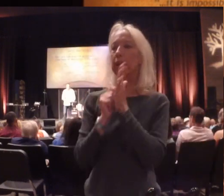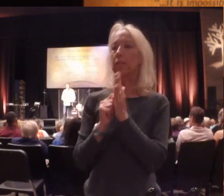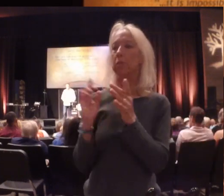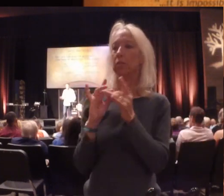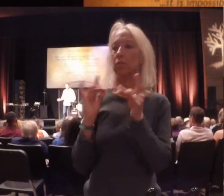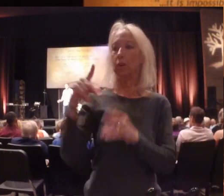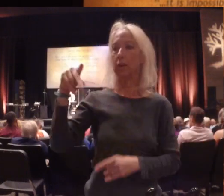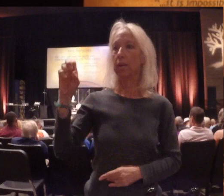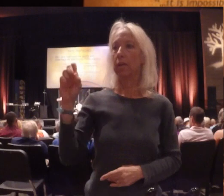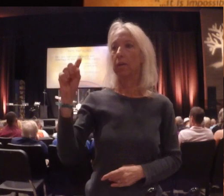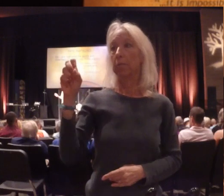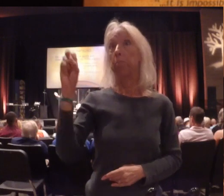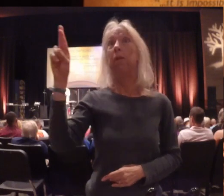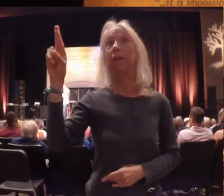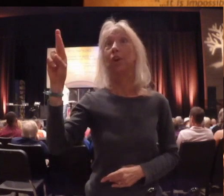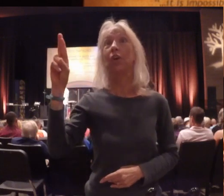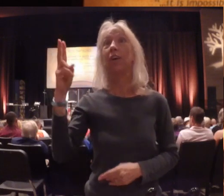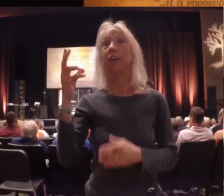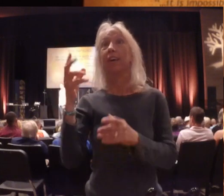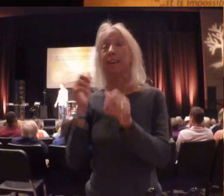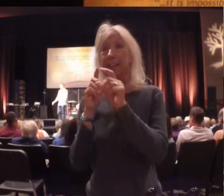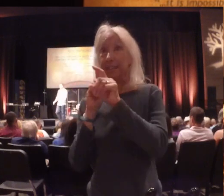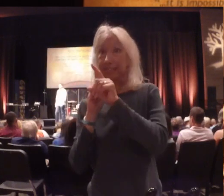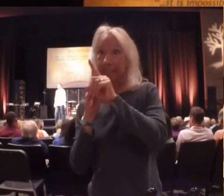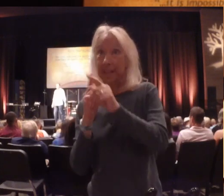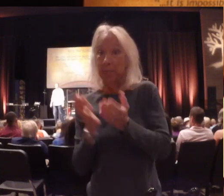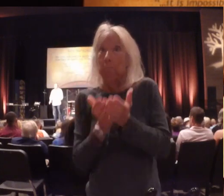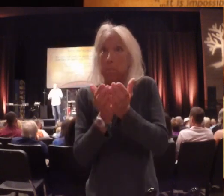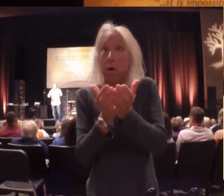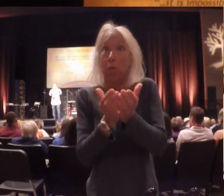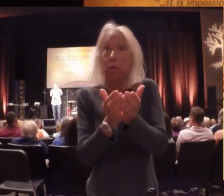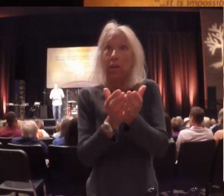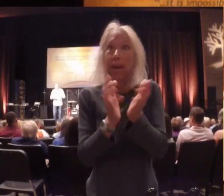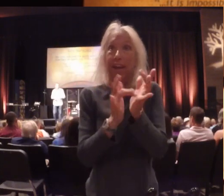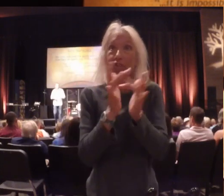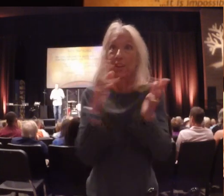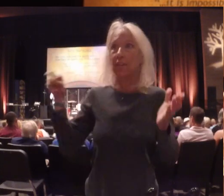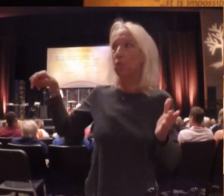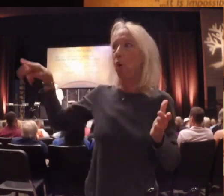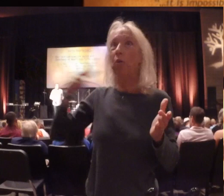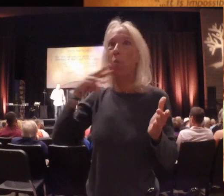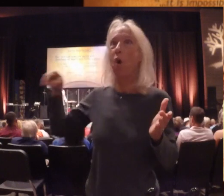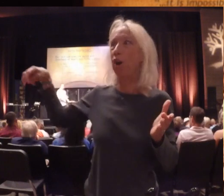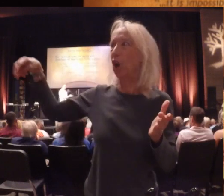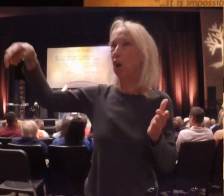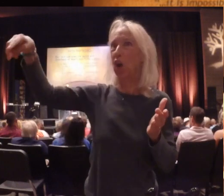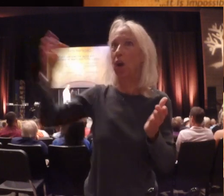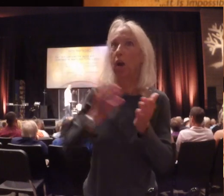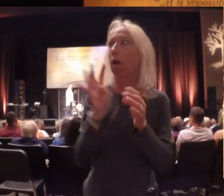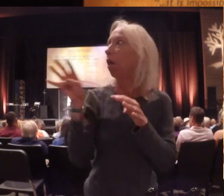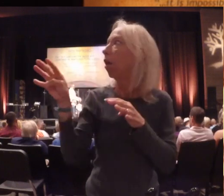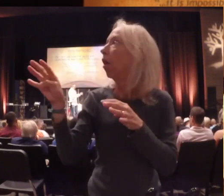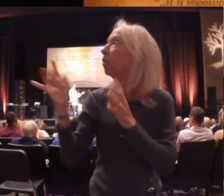in the New Testament, and the disciples on a boat, Jesus appears to them in the water. Peter says, "Is that you, Jesus? You tell me to get